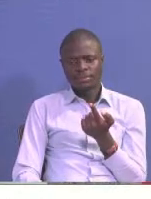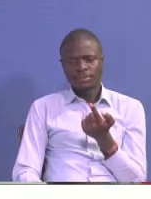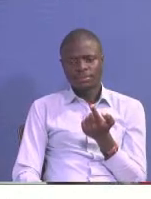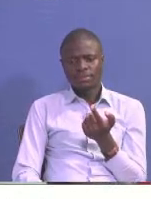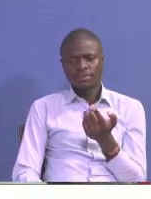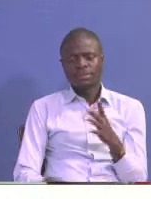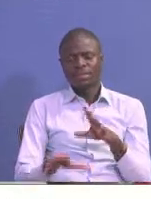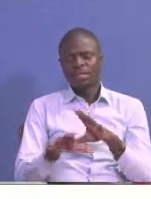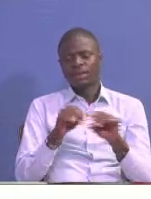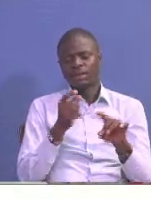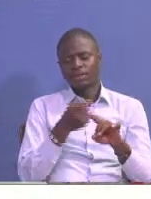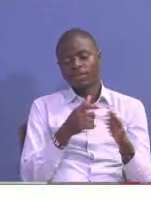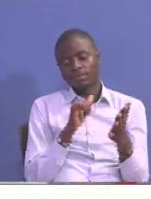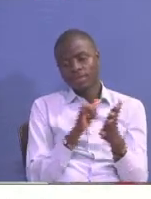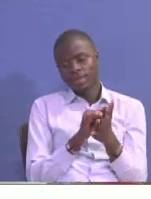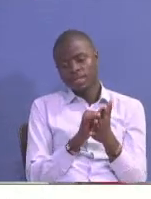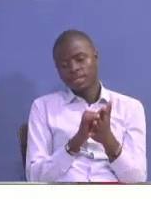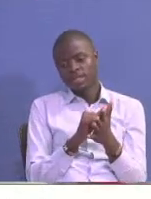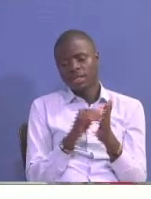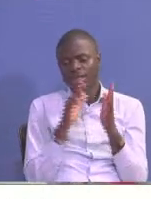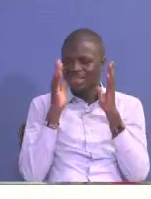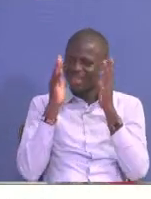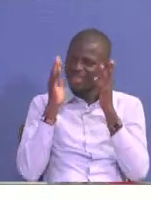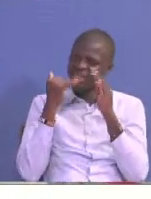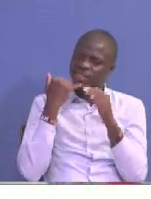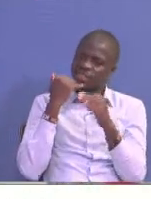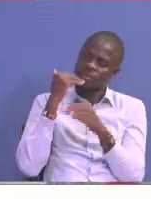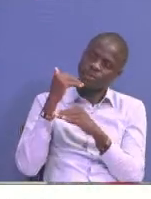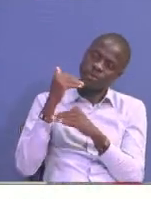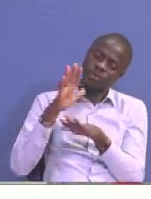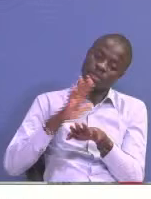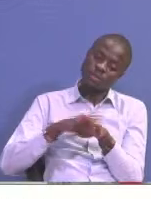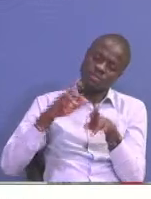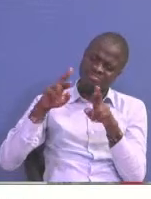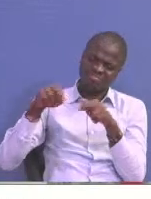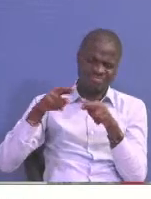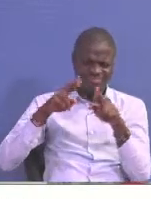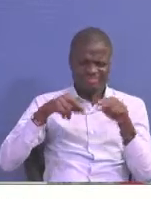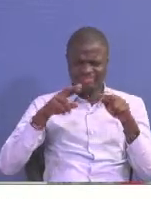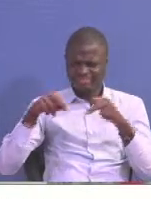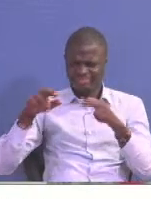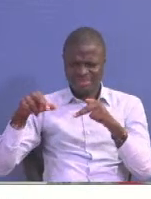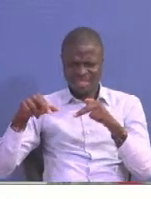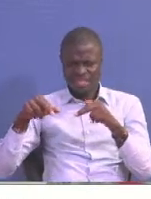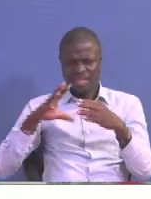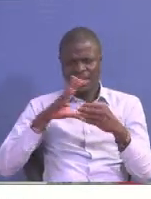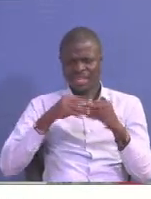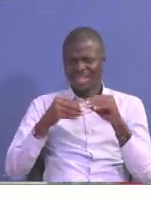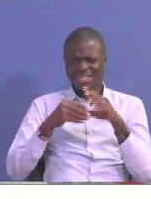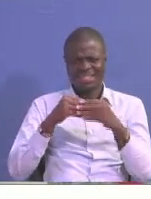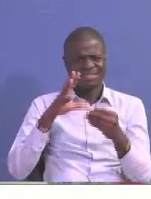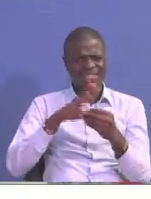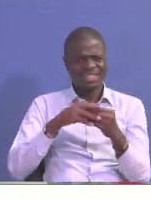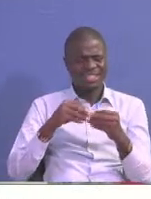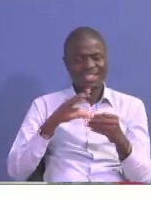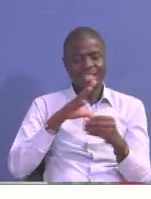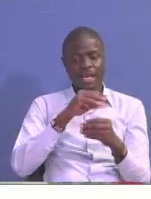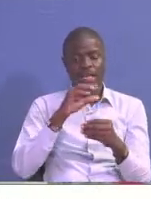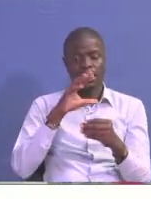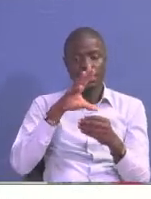apart from that, of course, the emphasis is always research, creativity,